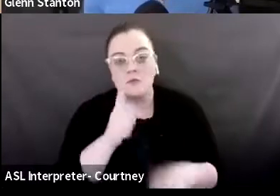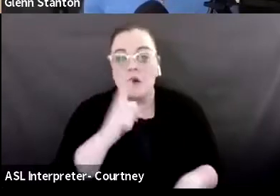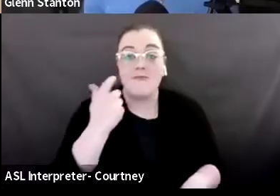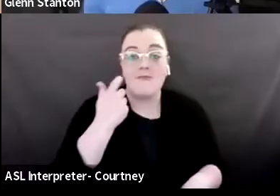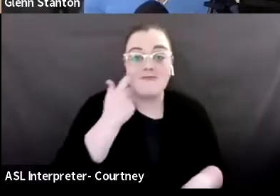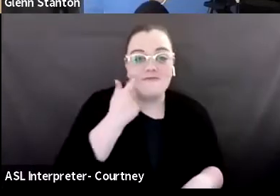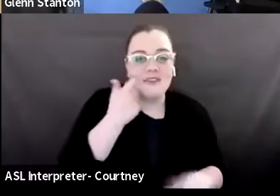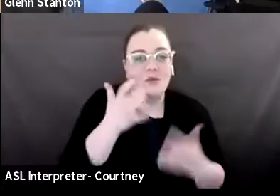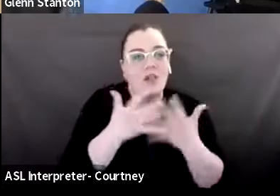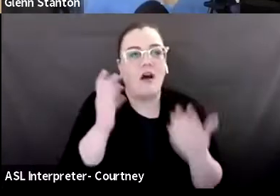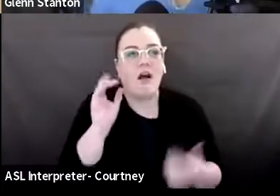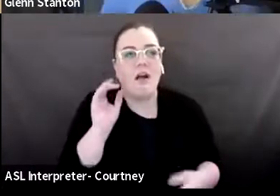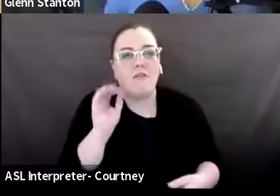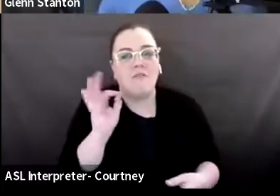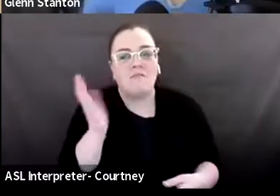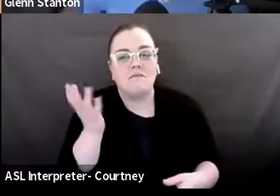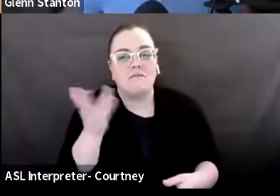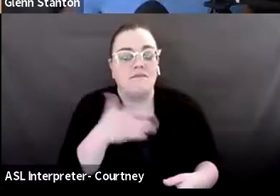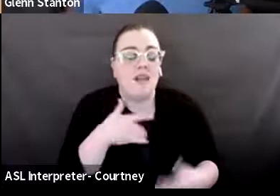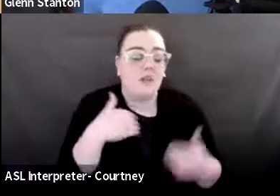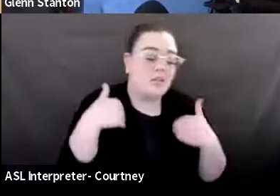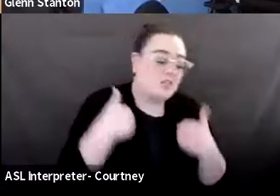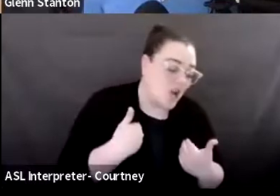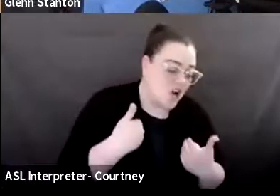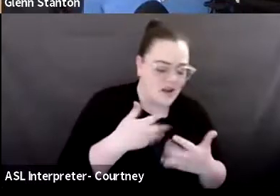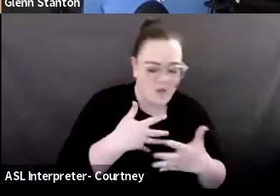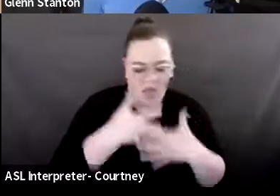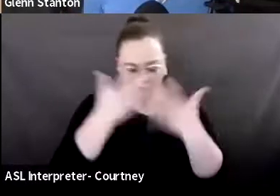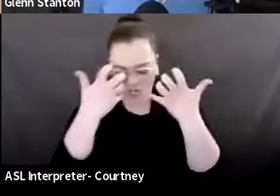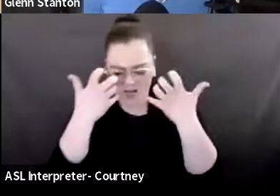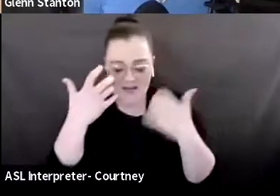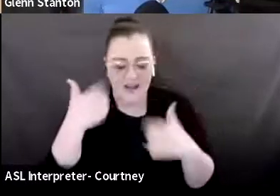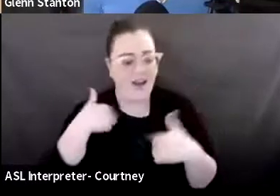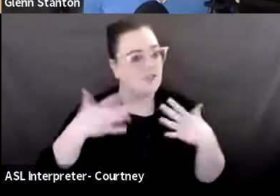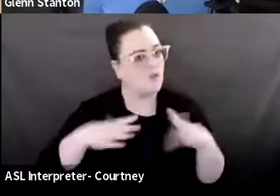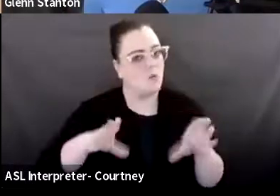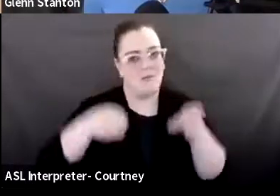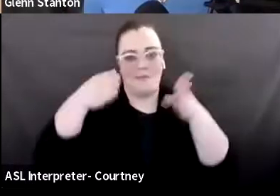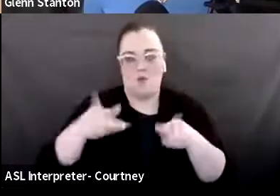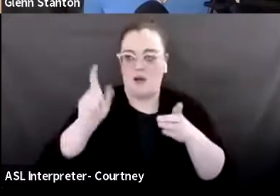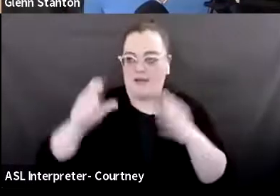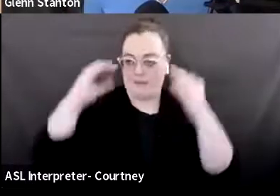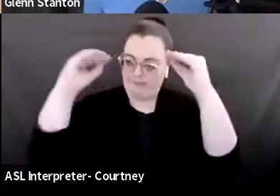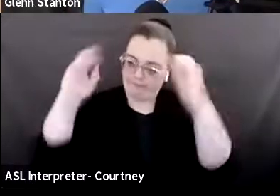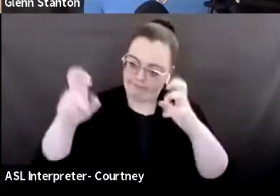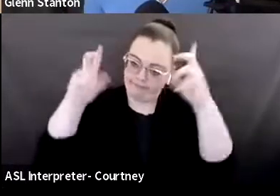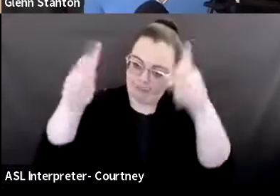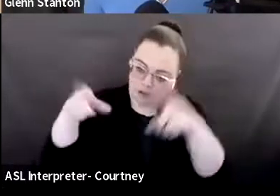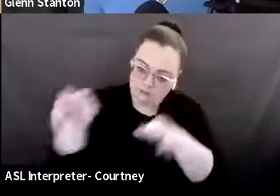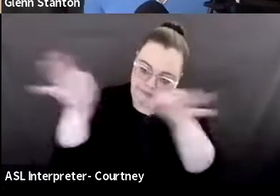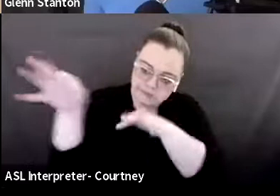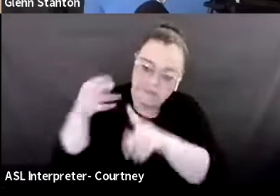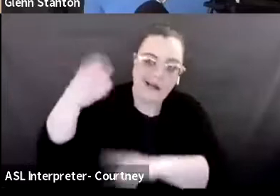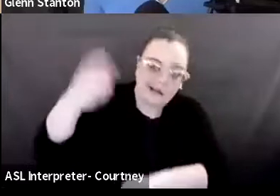lot of like, it's like, I'm tired and I'm angry, and I don't want to be the person to educate you on the history.